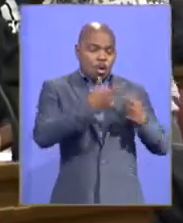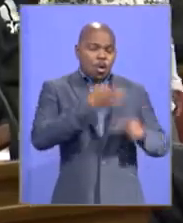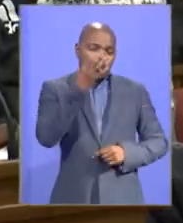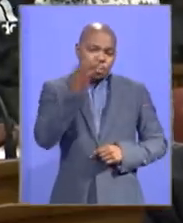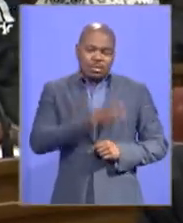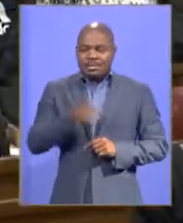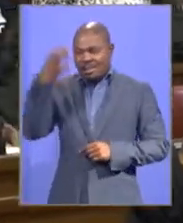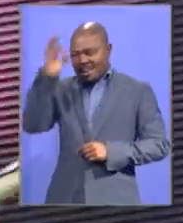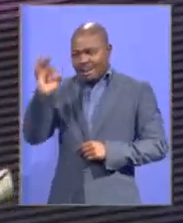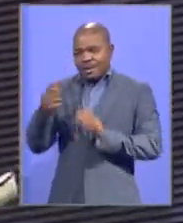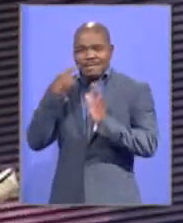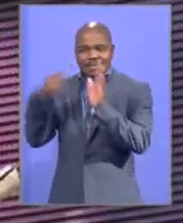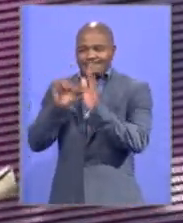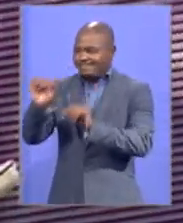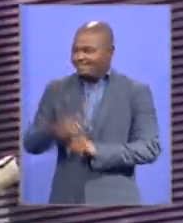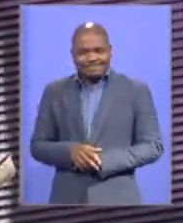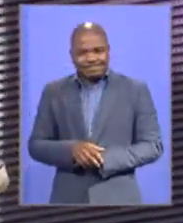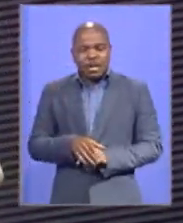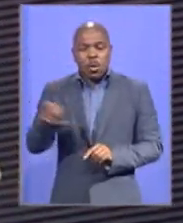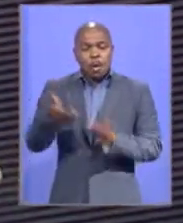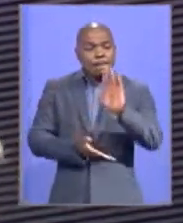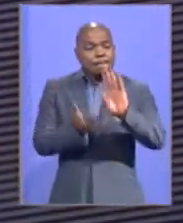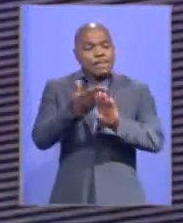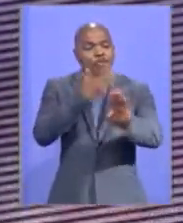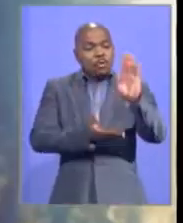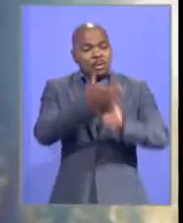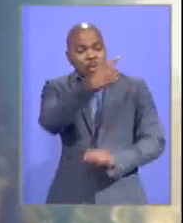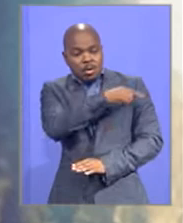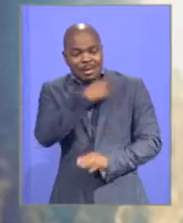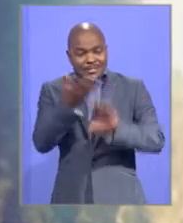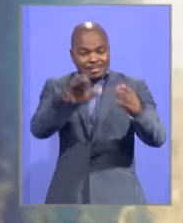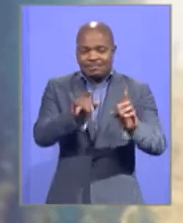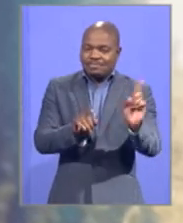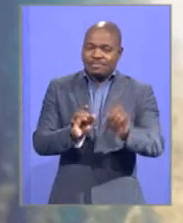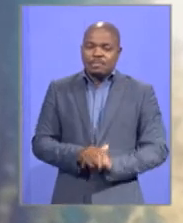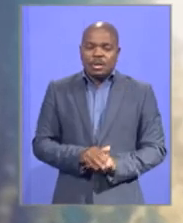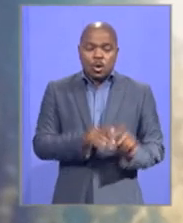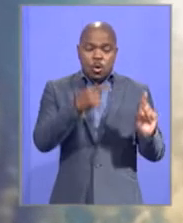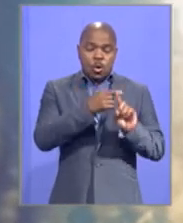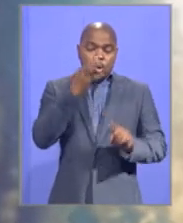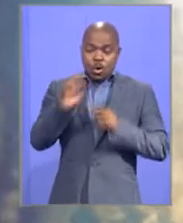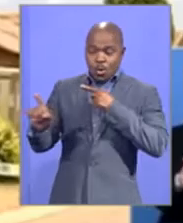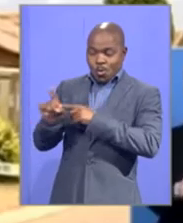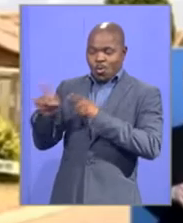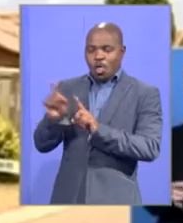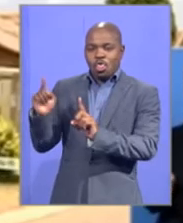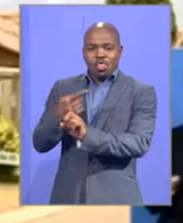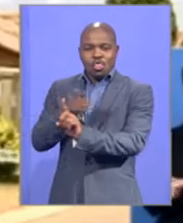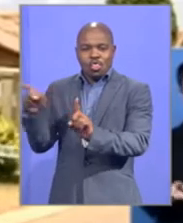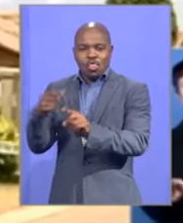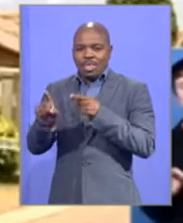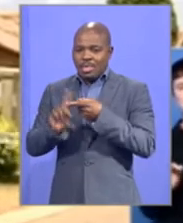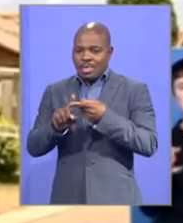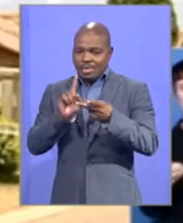bosupi ba puso ka gore Meiwa o tlhokafetse pele a isiwa kwa bookelong. Tefo o latofaditse Mosia ka go nna matlhajana le gore ga